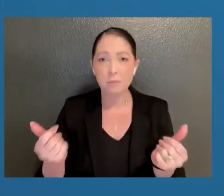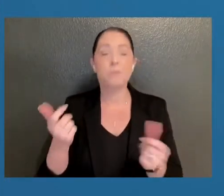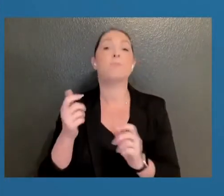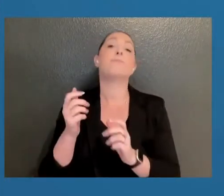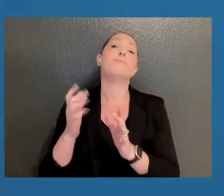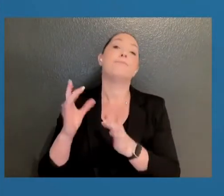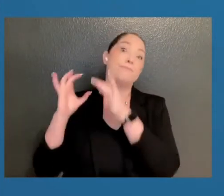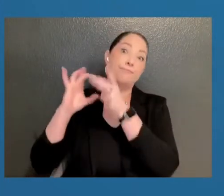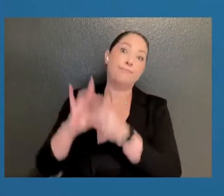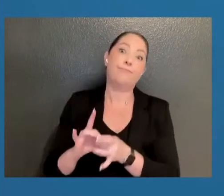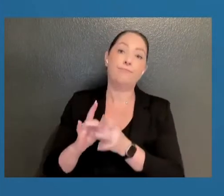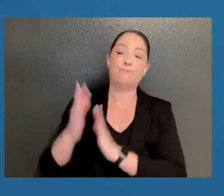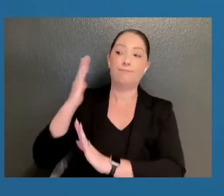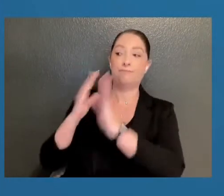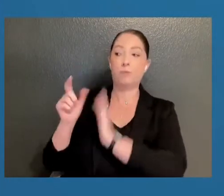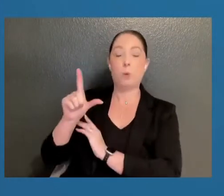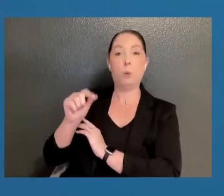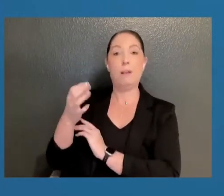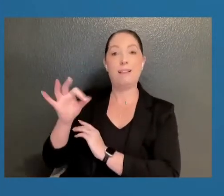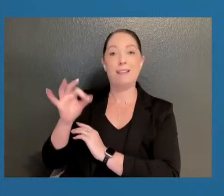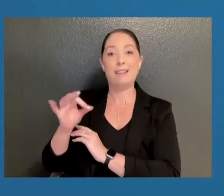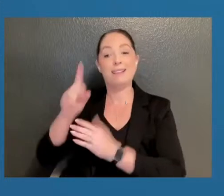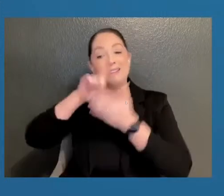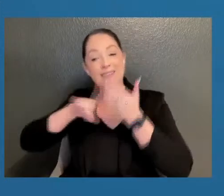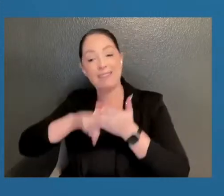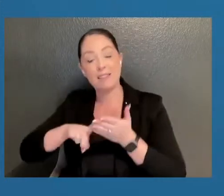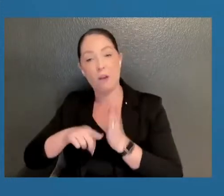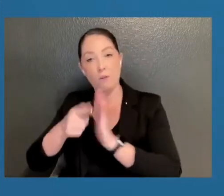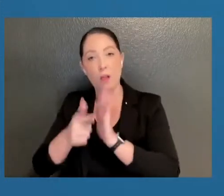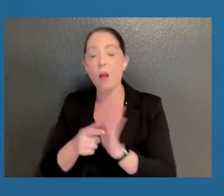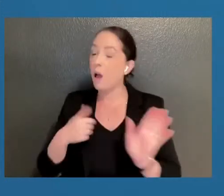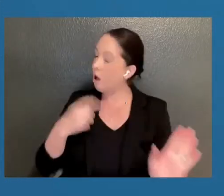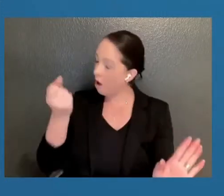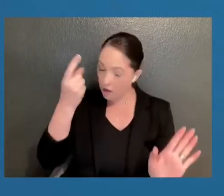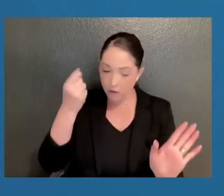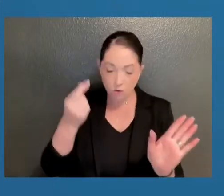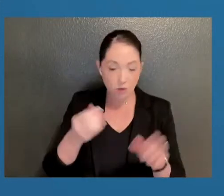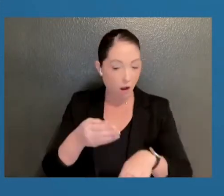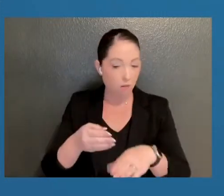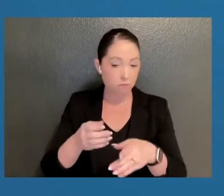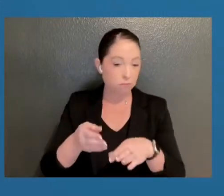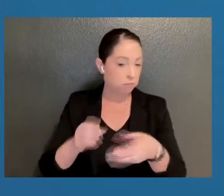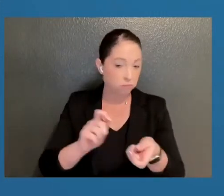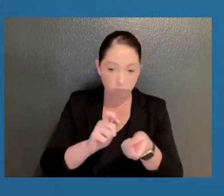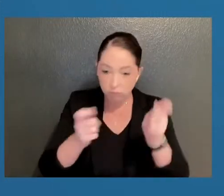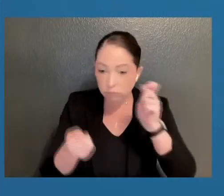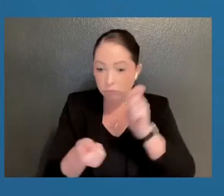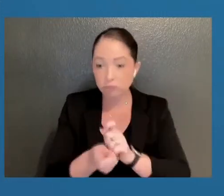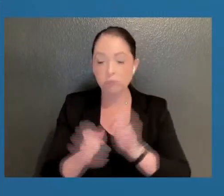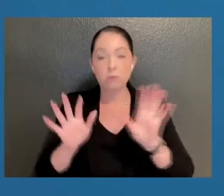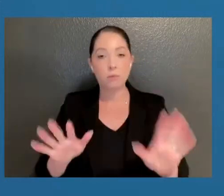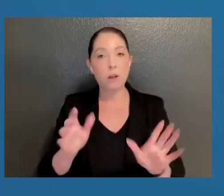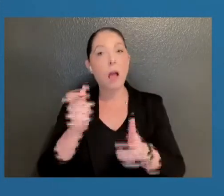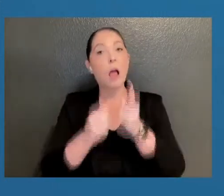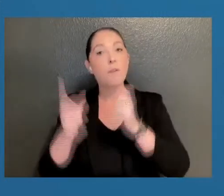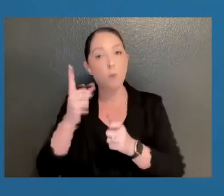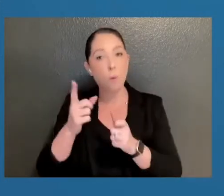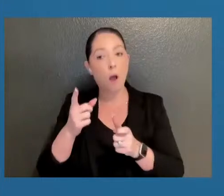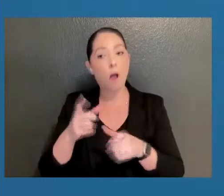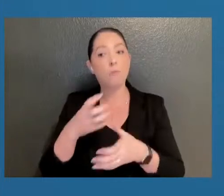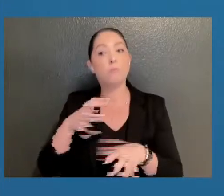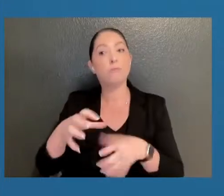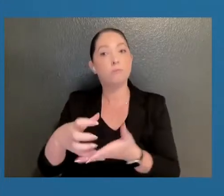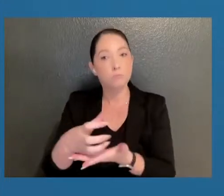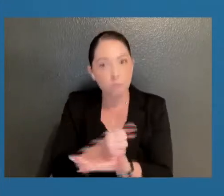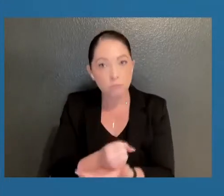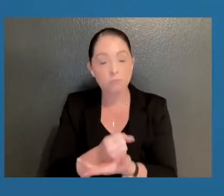in 2019. Now, I understand why the reforms were necessary. Everyone deserves a fair, speedy trial.